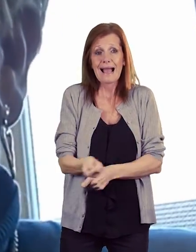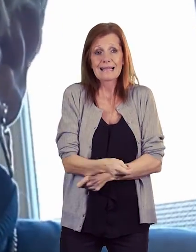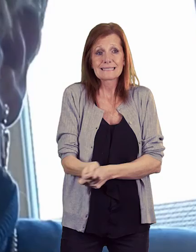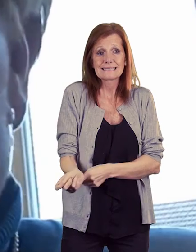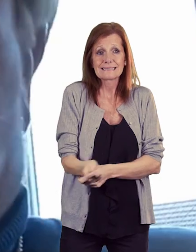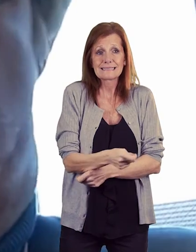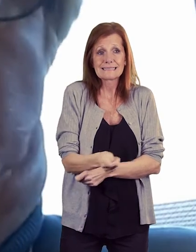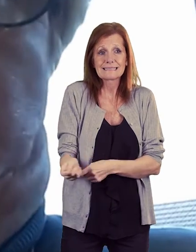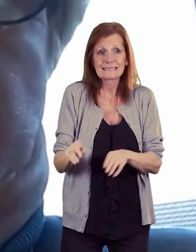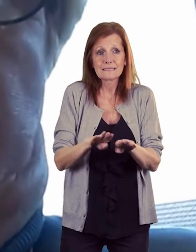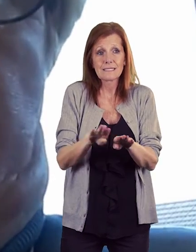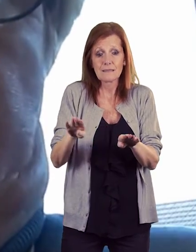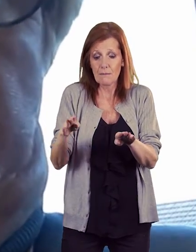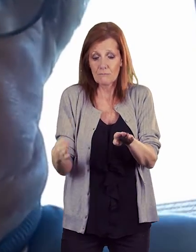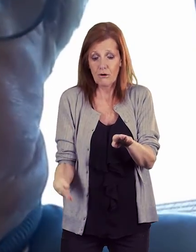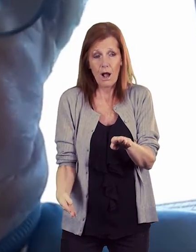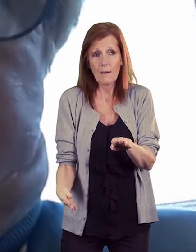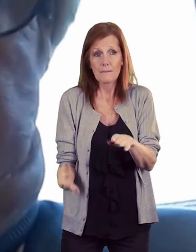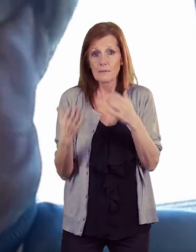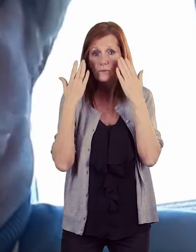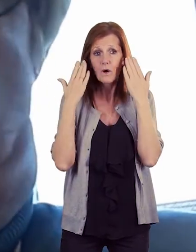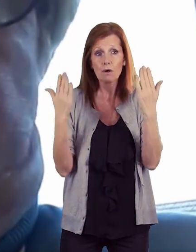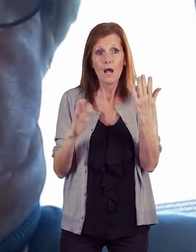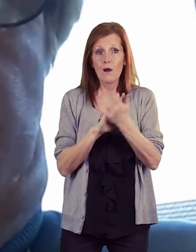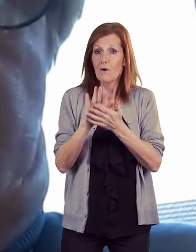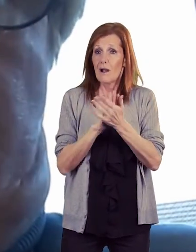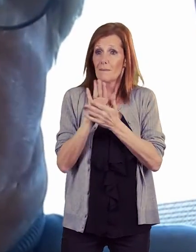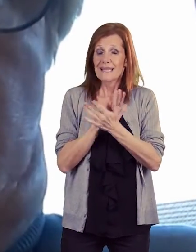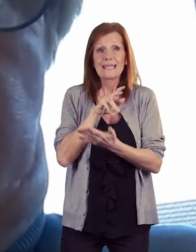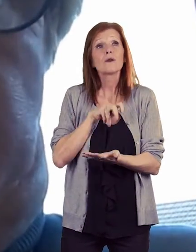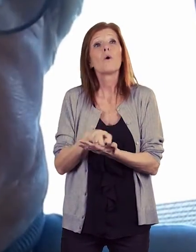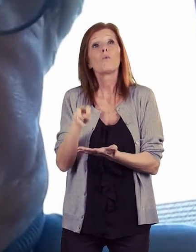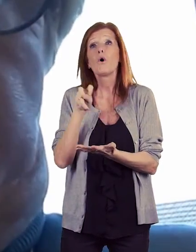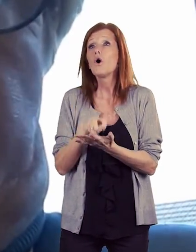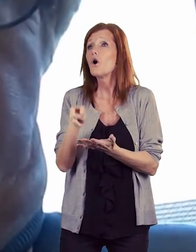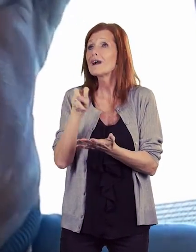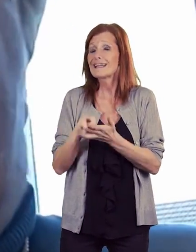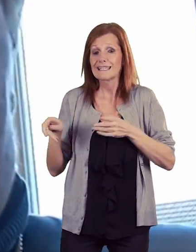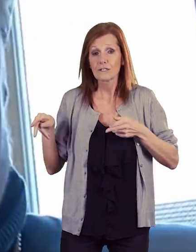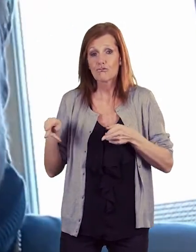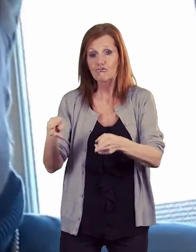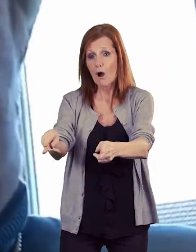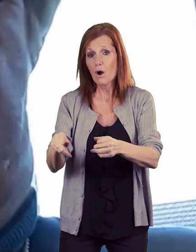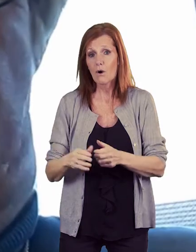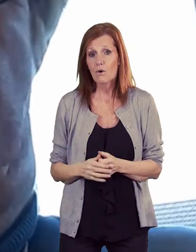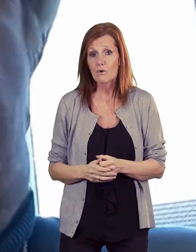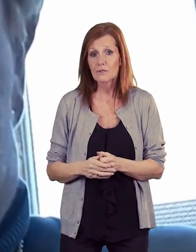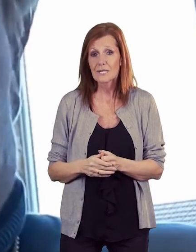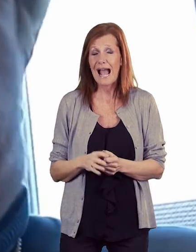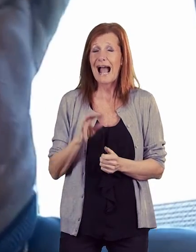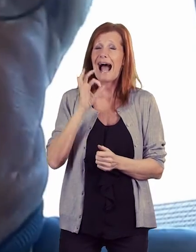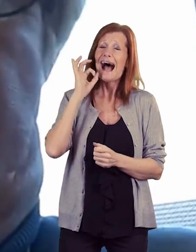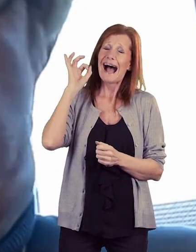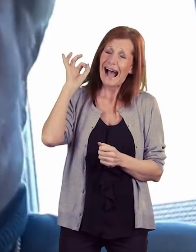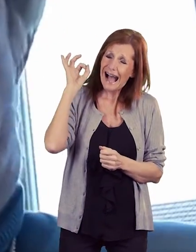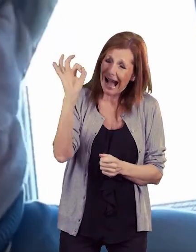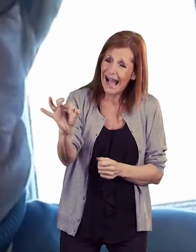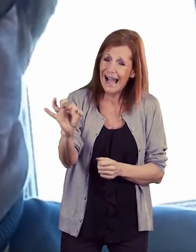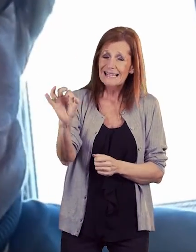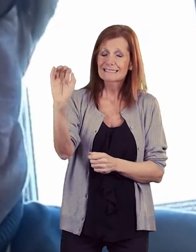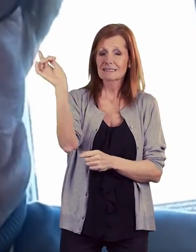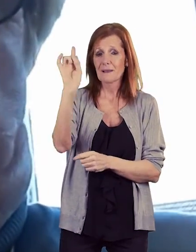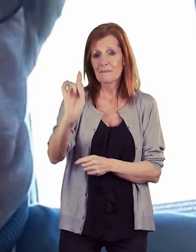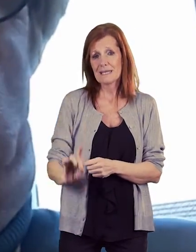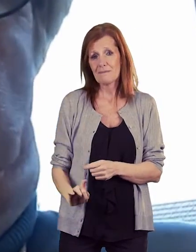not got a clue that they're walking straight into the road. Yeah. Ask a